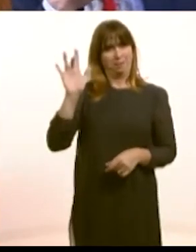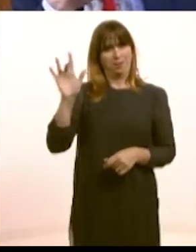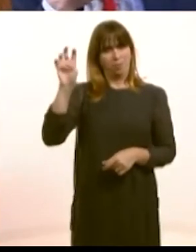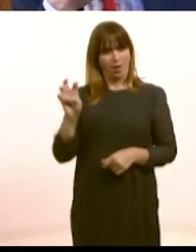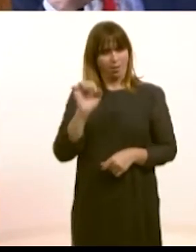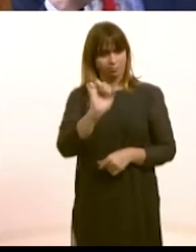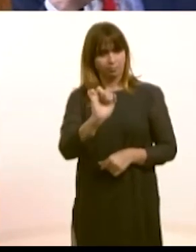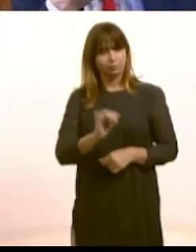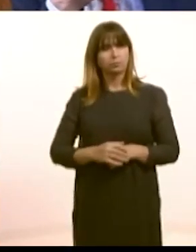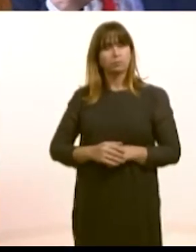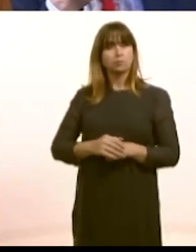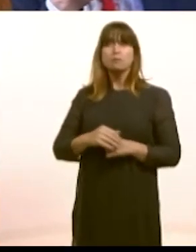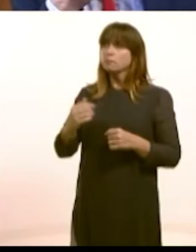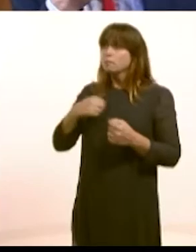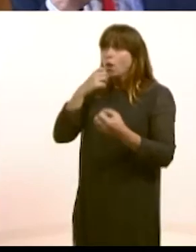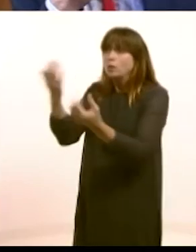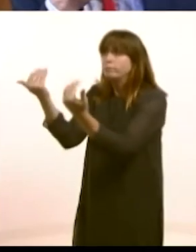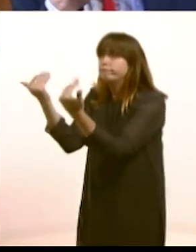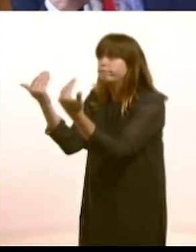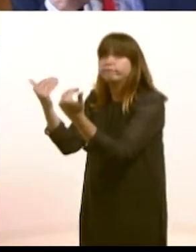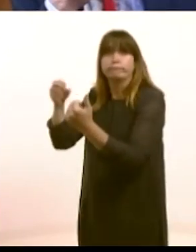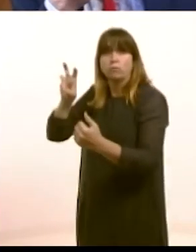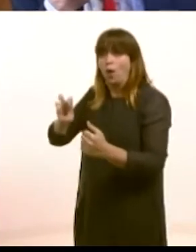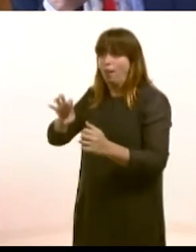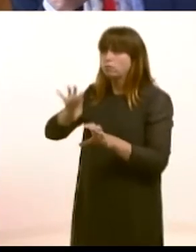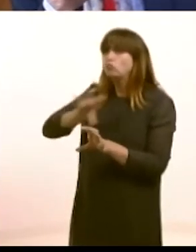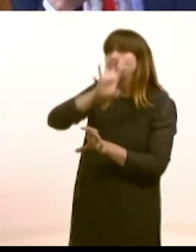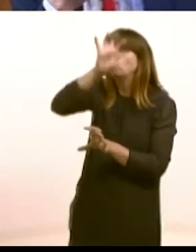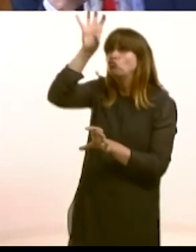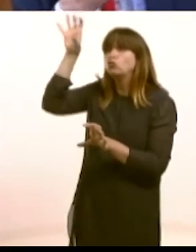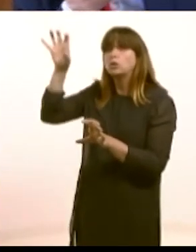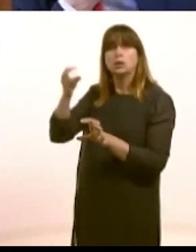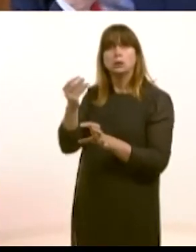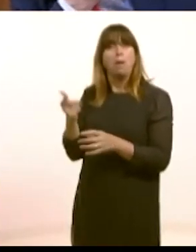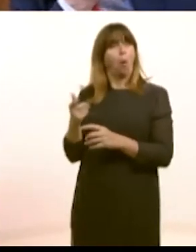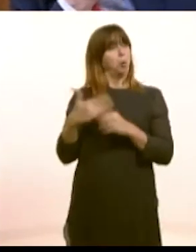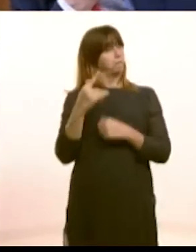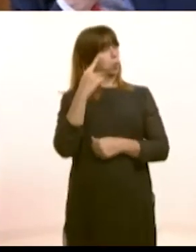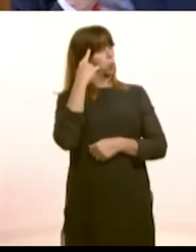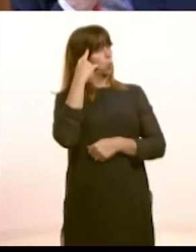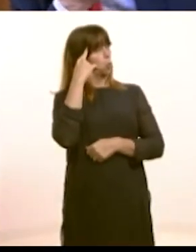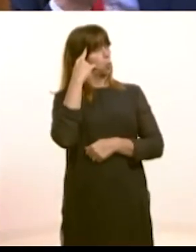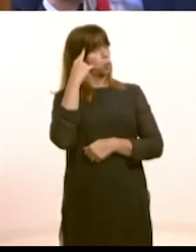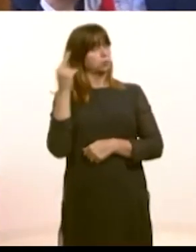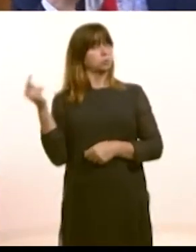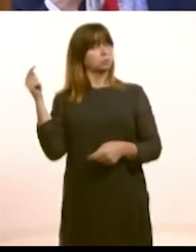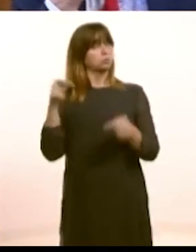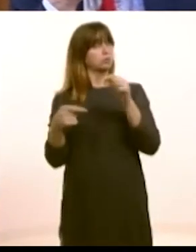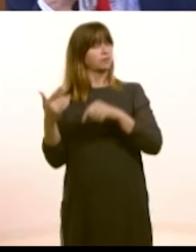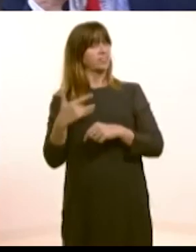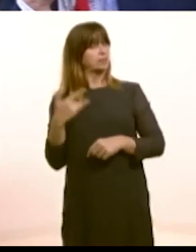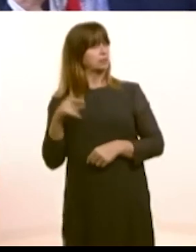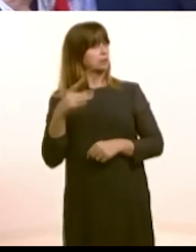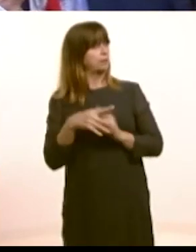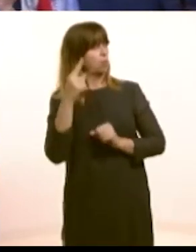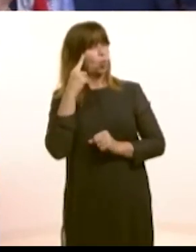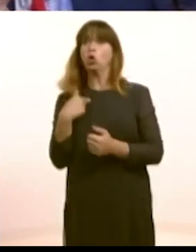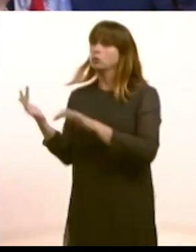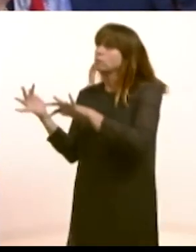all areas of Wales, including areas that traditionally have not been seen as areas that have traditionally attracted tourists. I can say